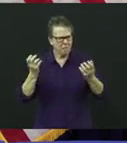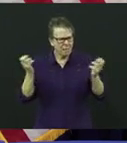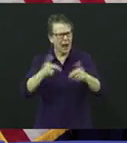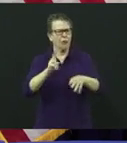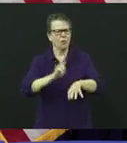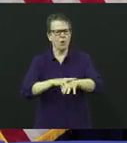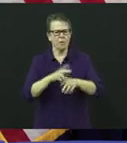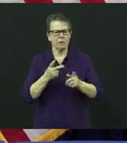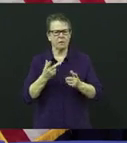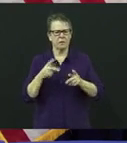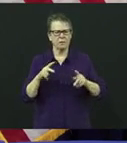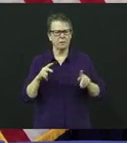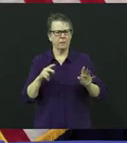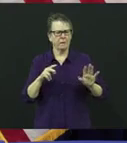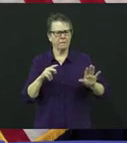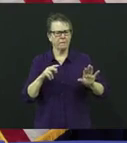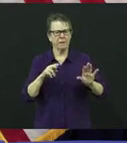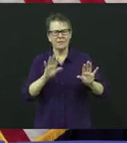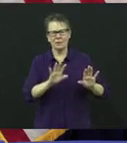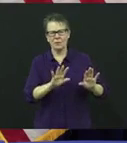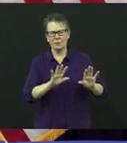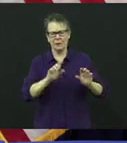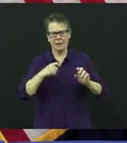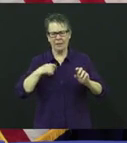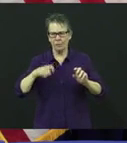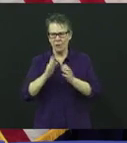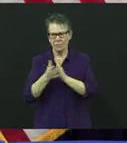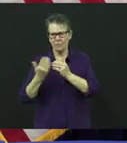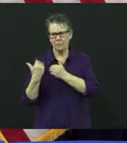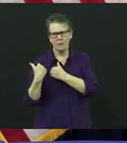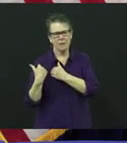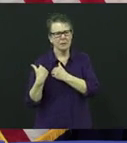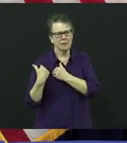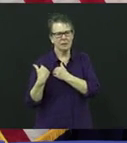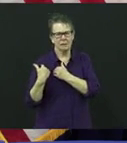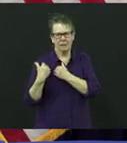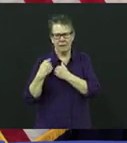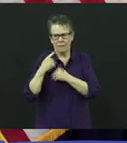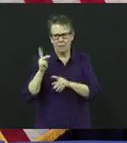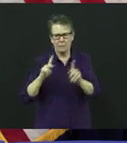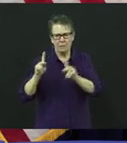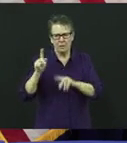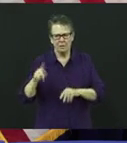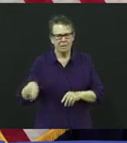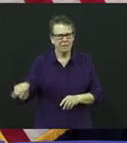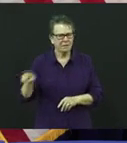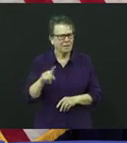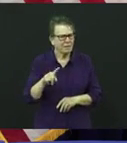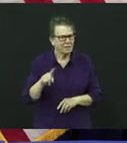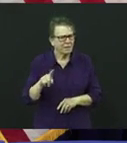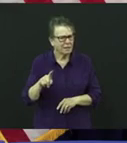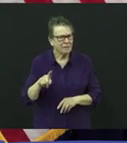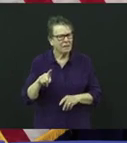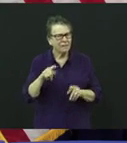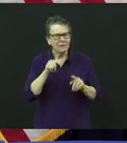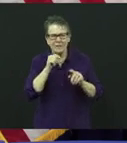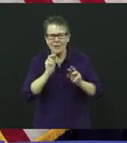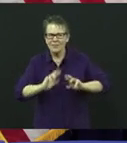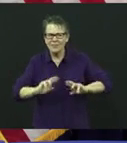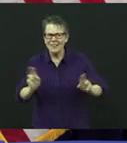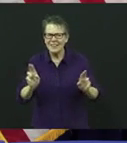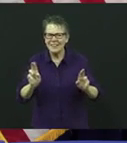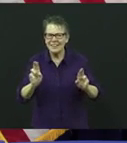and I don't think anyone is suggesting otherwise. But we're not there yet, and we're going to stay the course because we believe